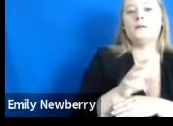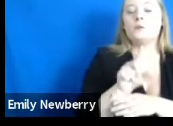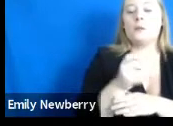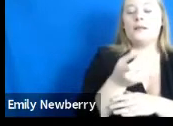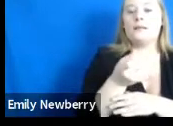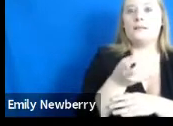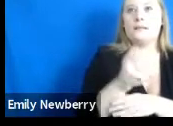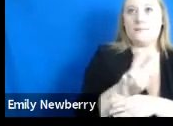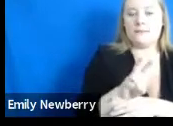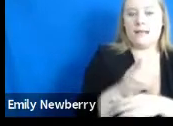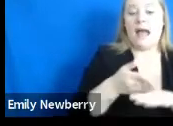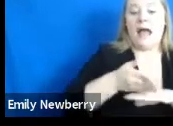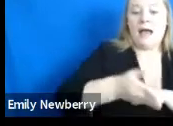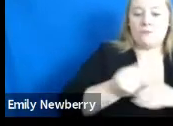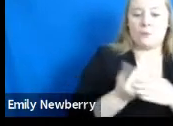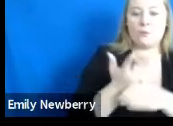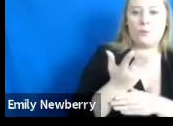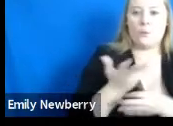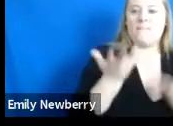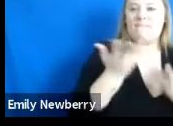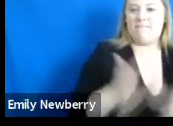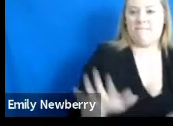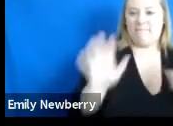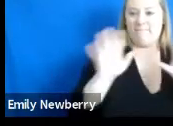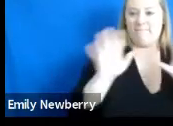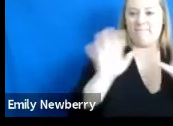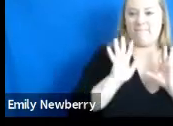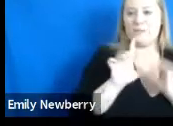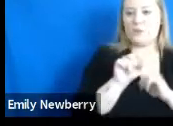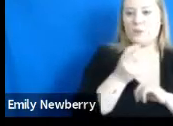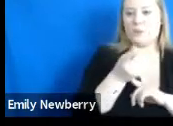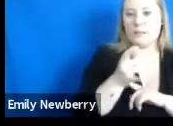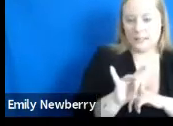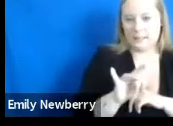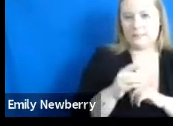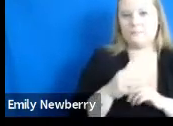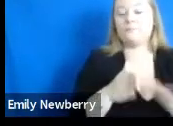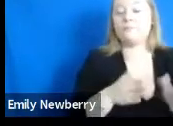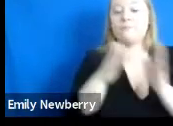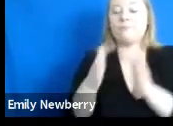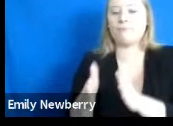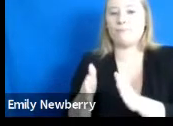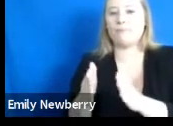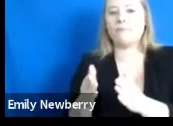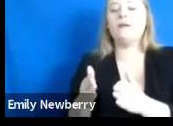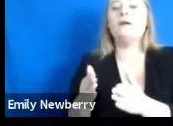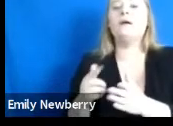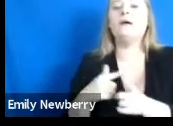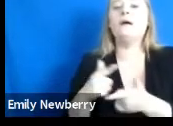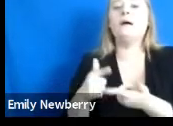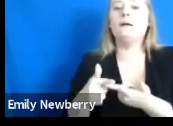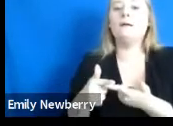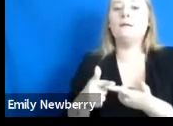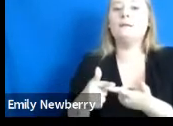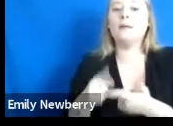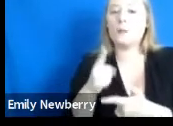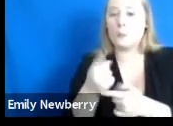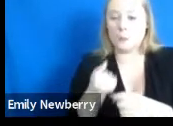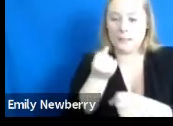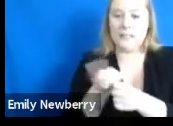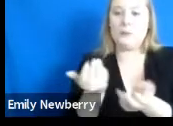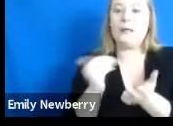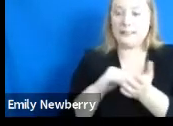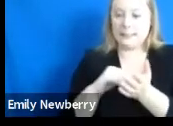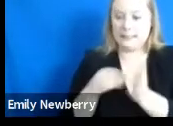growing season was complete in 2018. Followed by this, we had an interval of 1 year, and we collected the samples